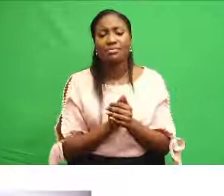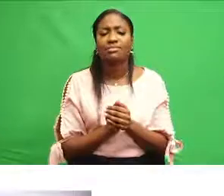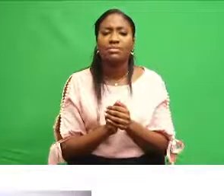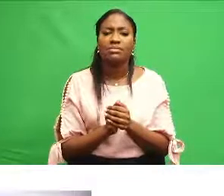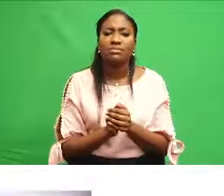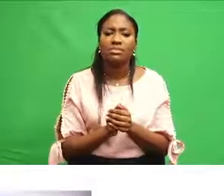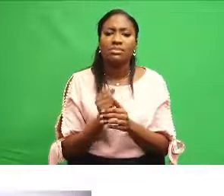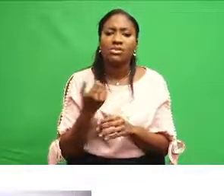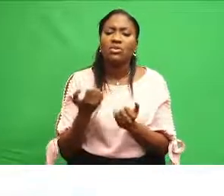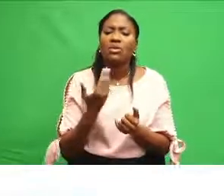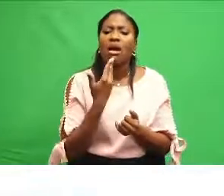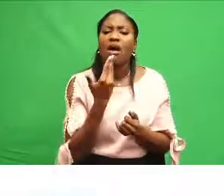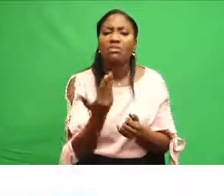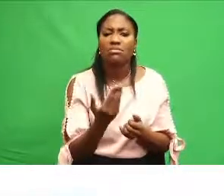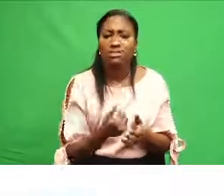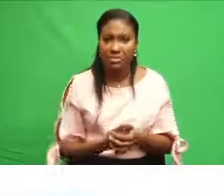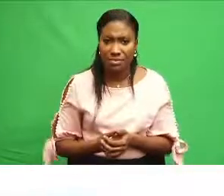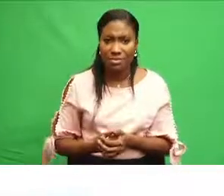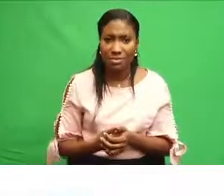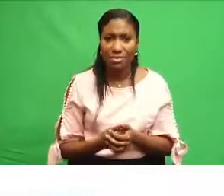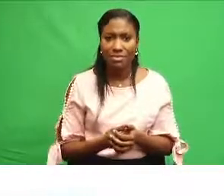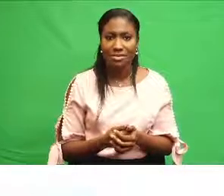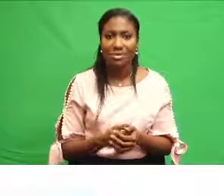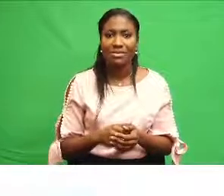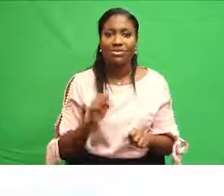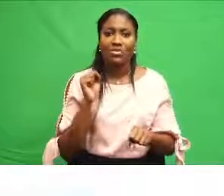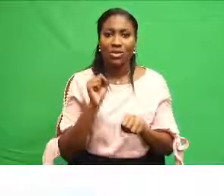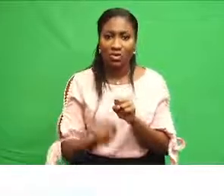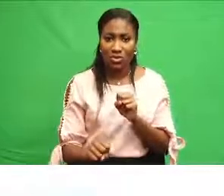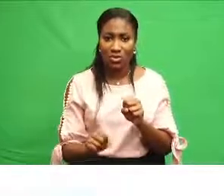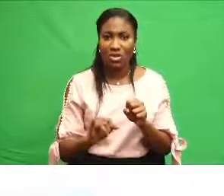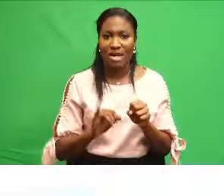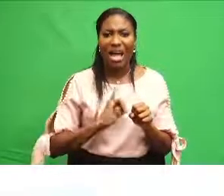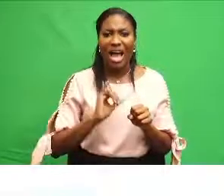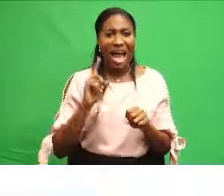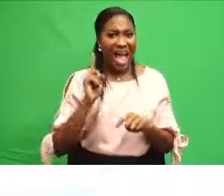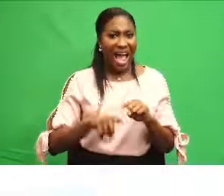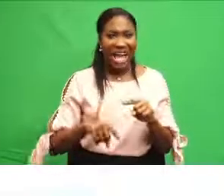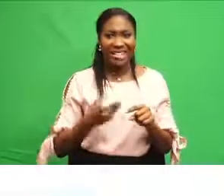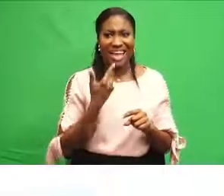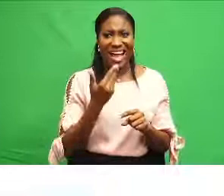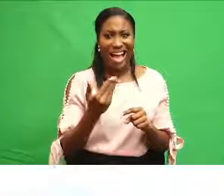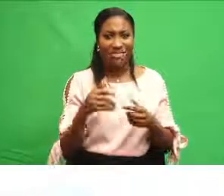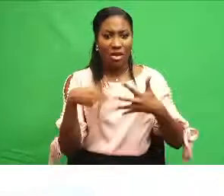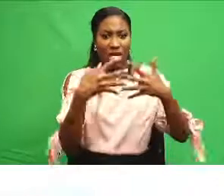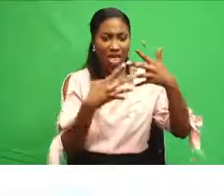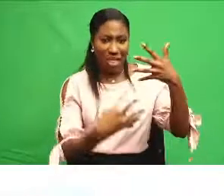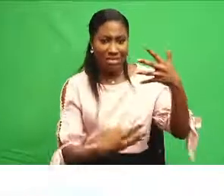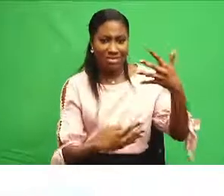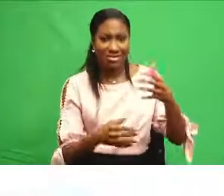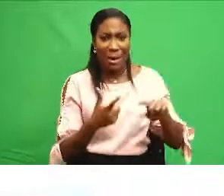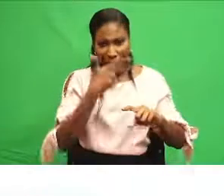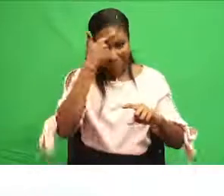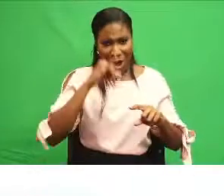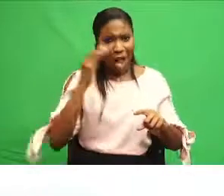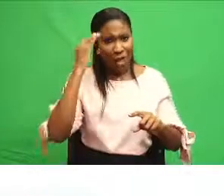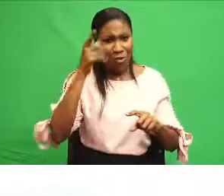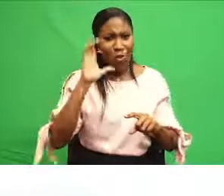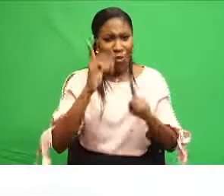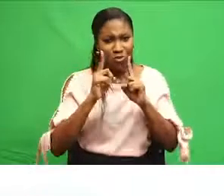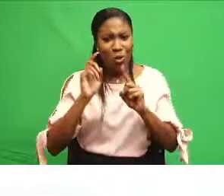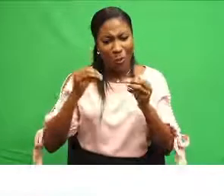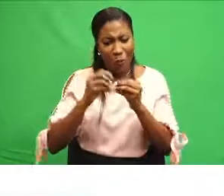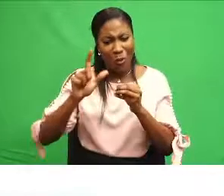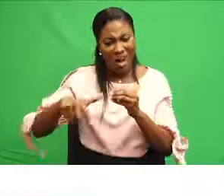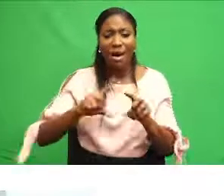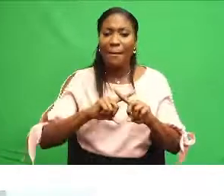the things, very briefly, because I know that you have to come back to talk about wills, which is going to be another point by itself. Yeah. And what are some of the